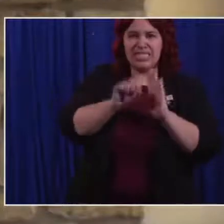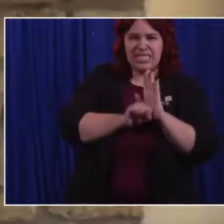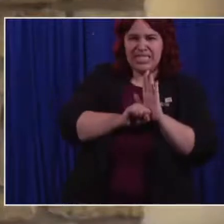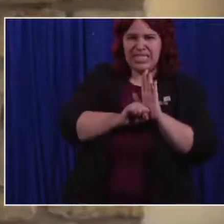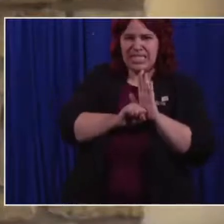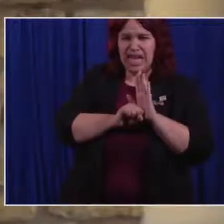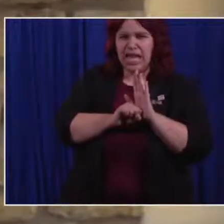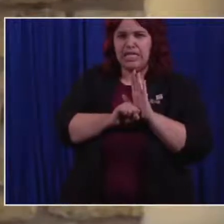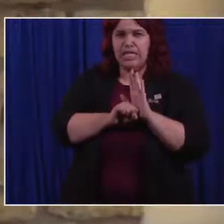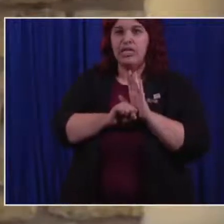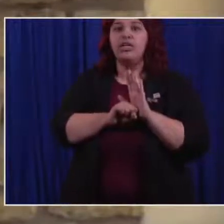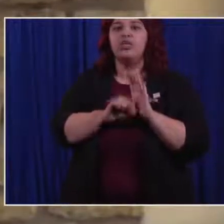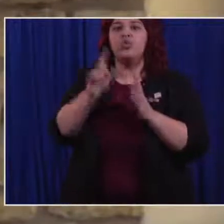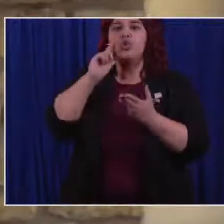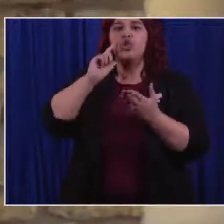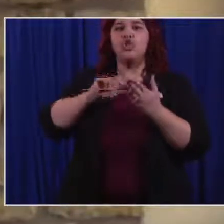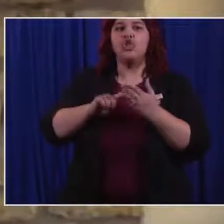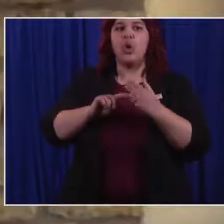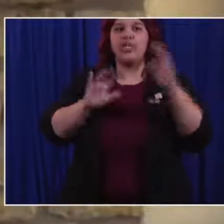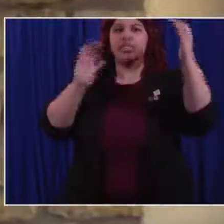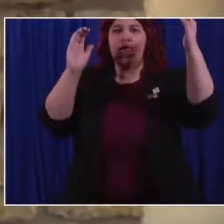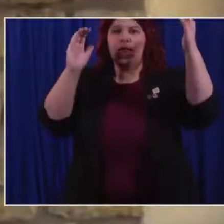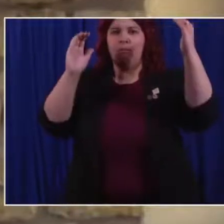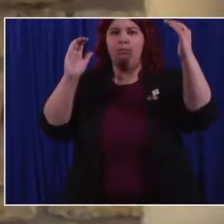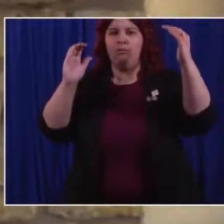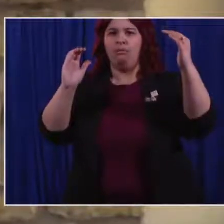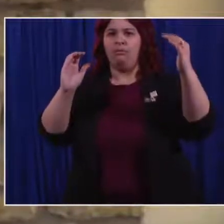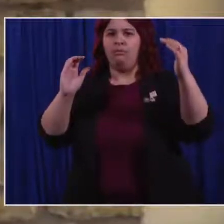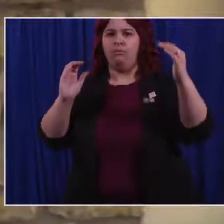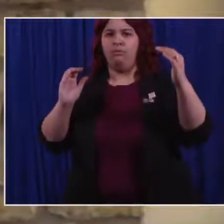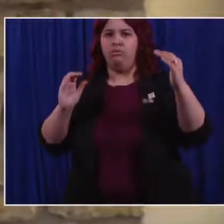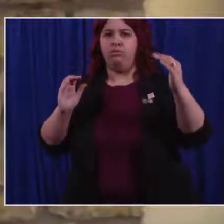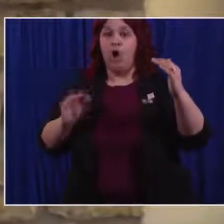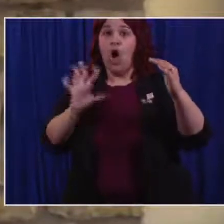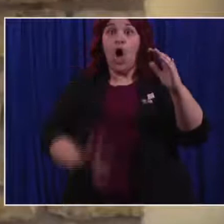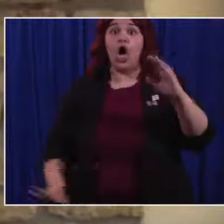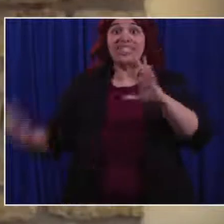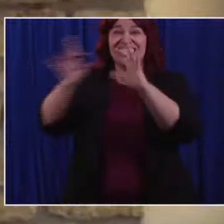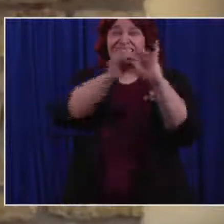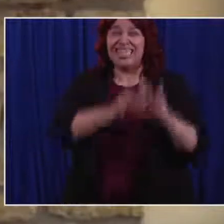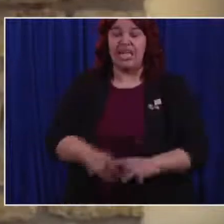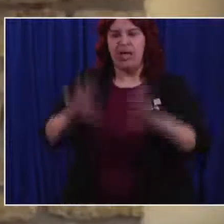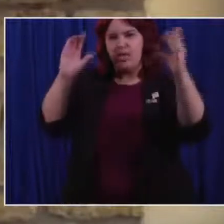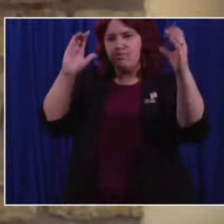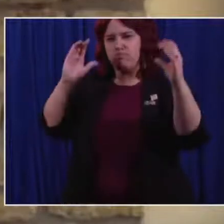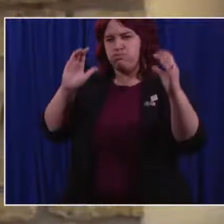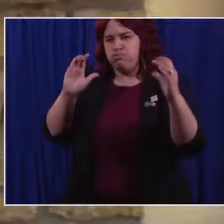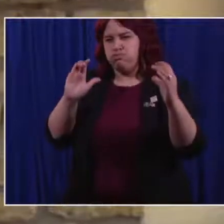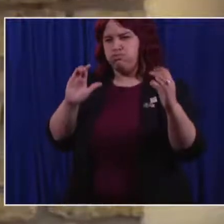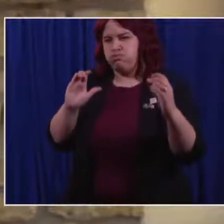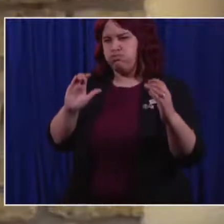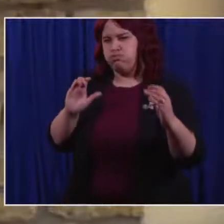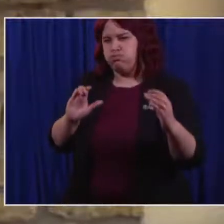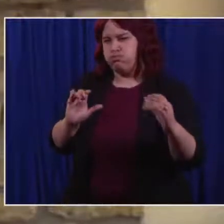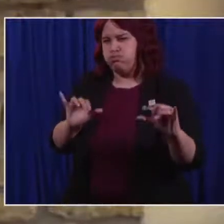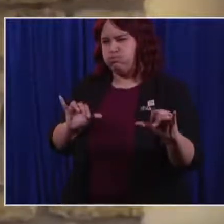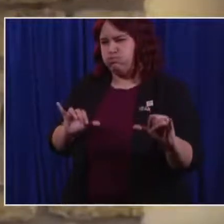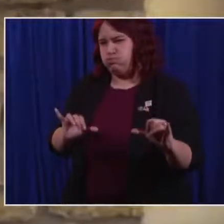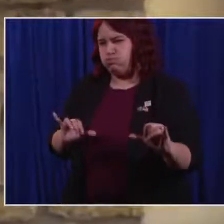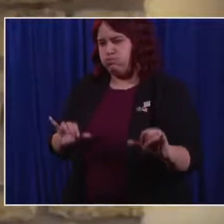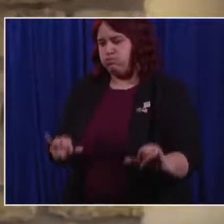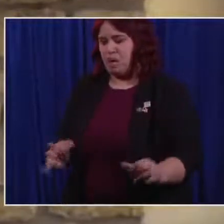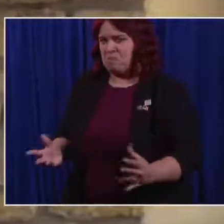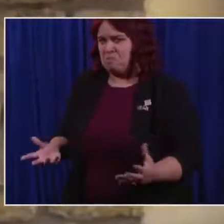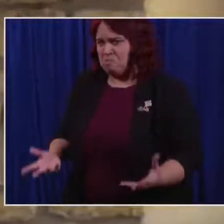the top county and the bottom county. I mean, they are moving, roughly kind of in pattern together.